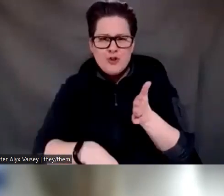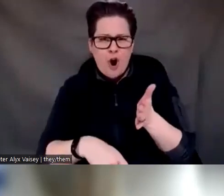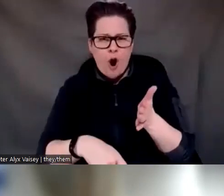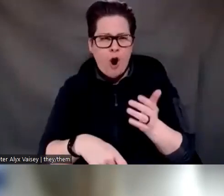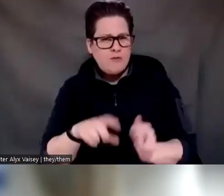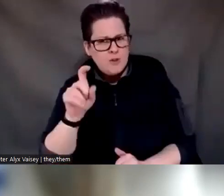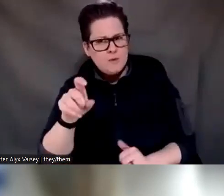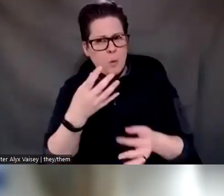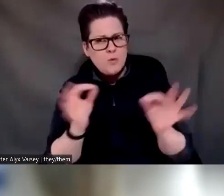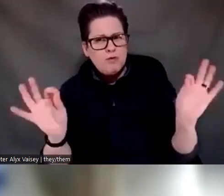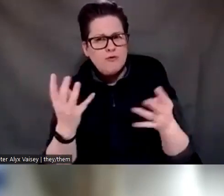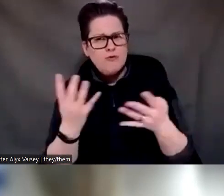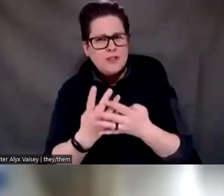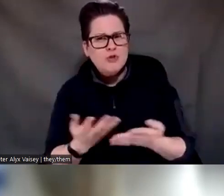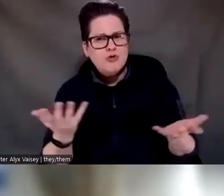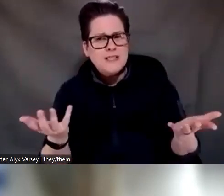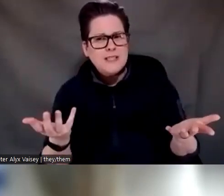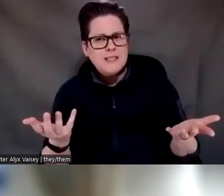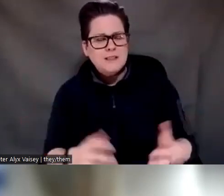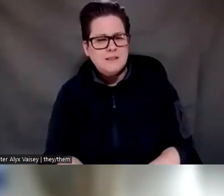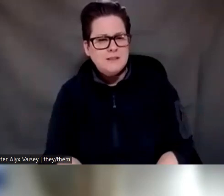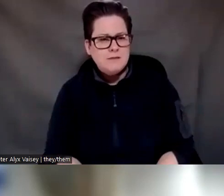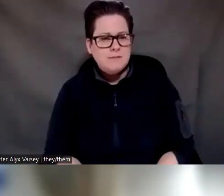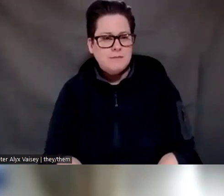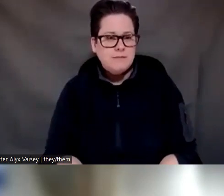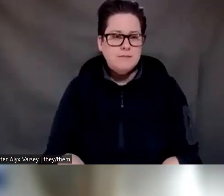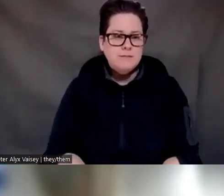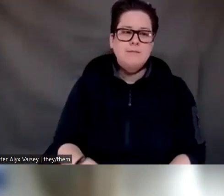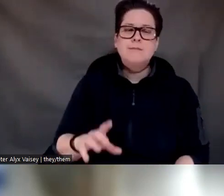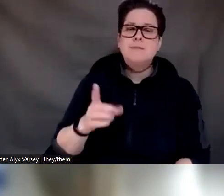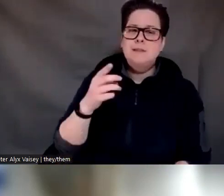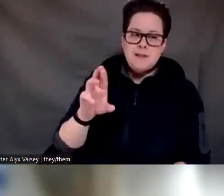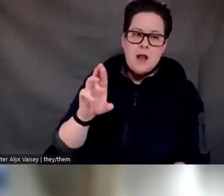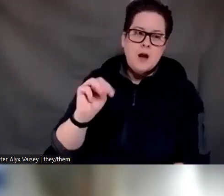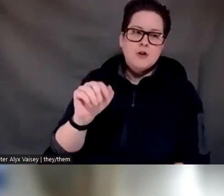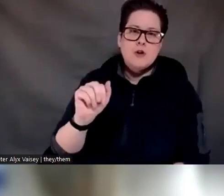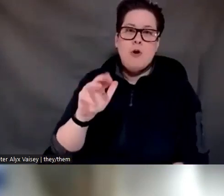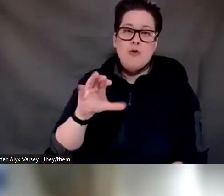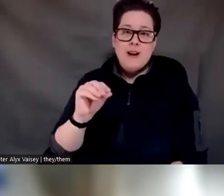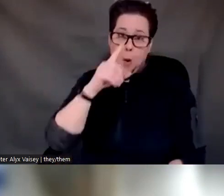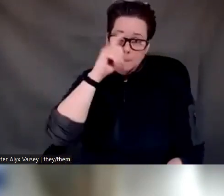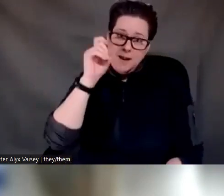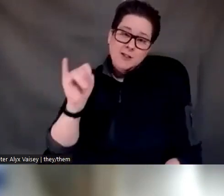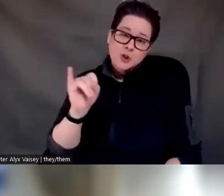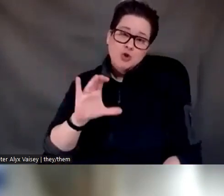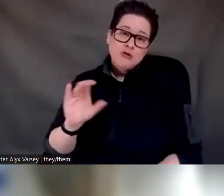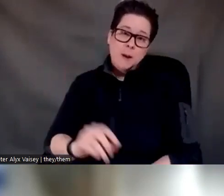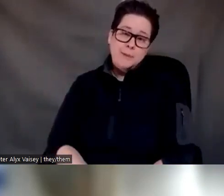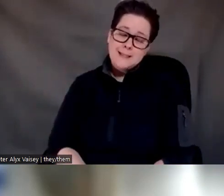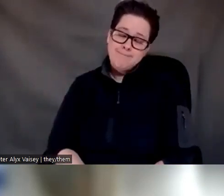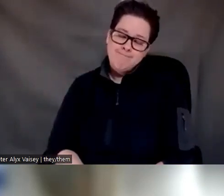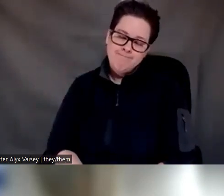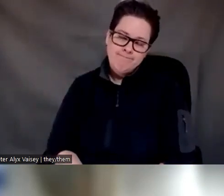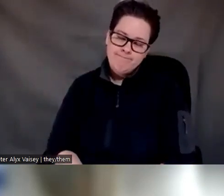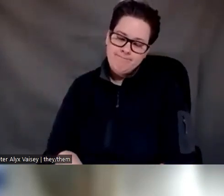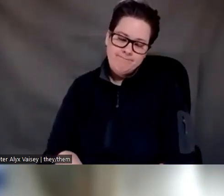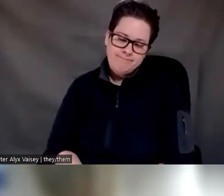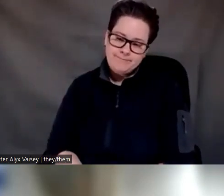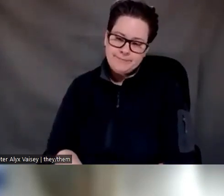to be a free screening? It's because of insurance companies.